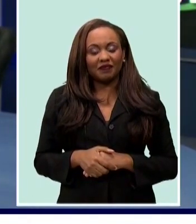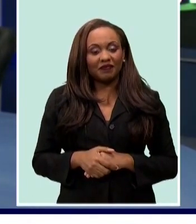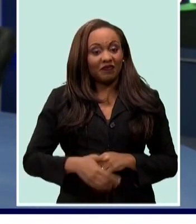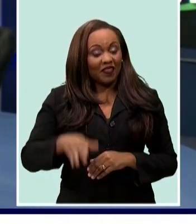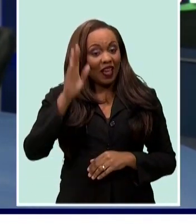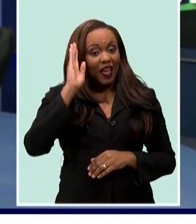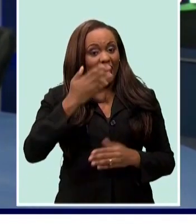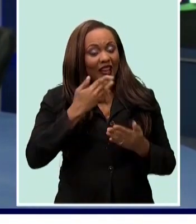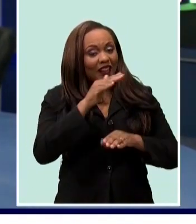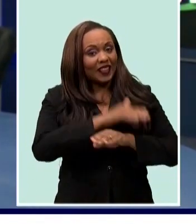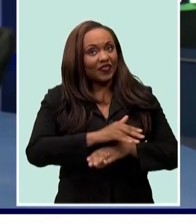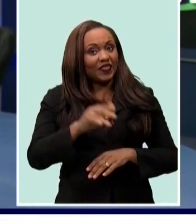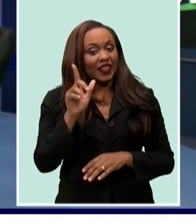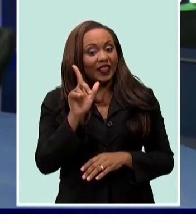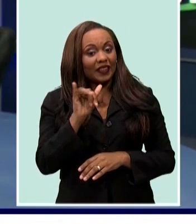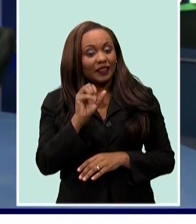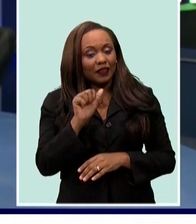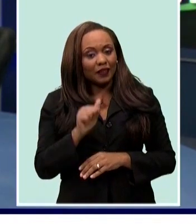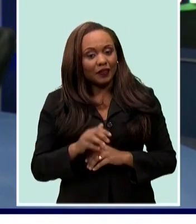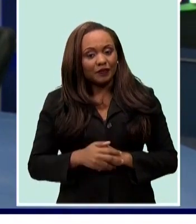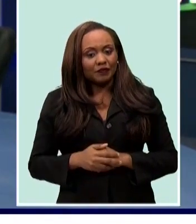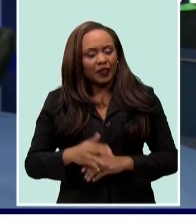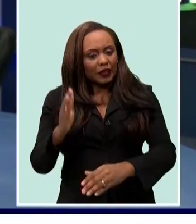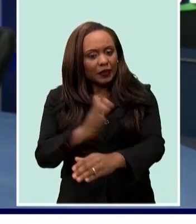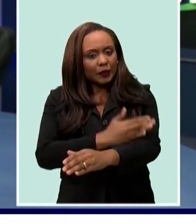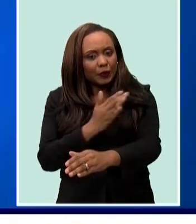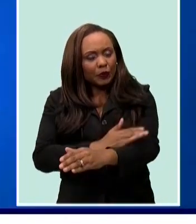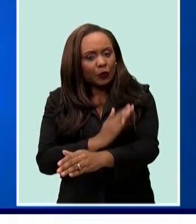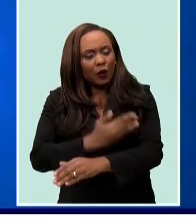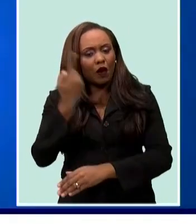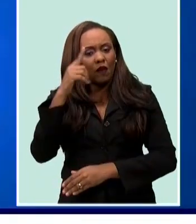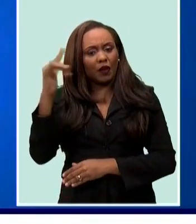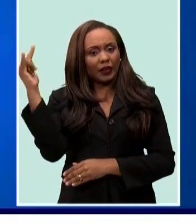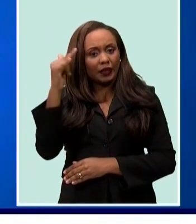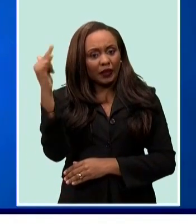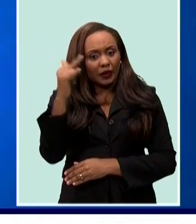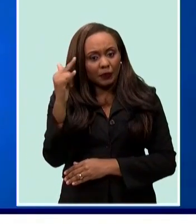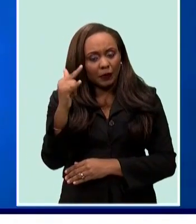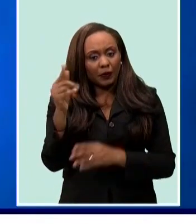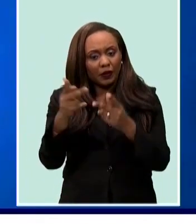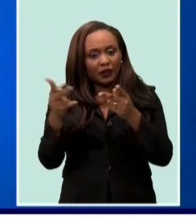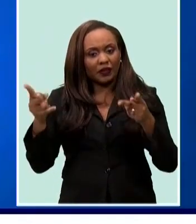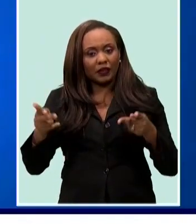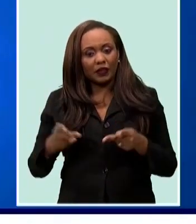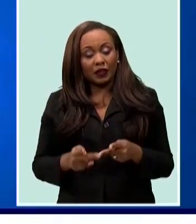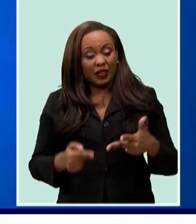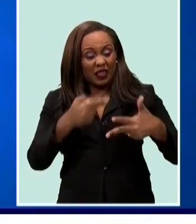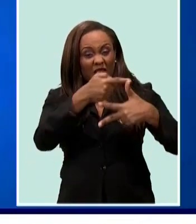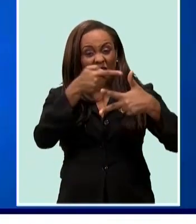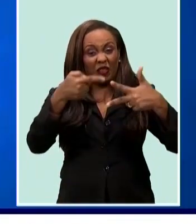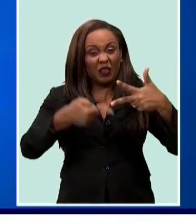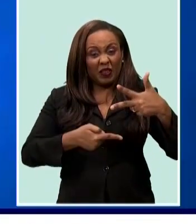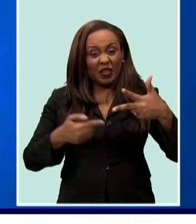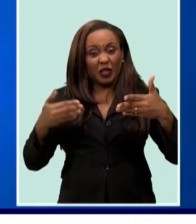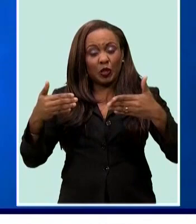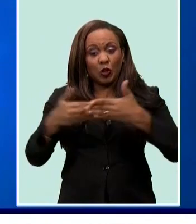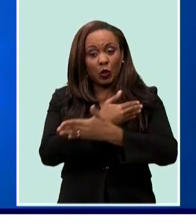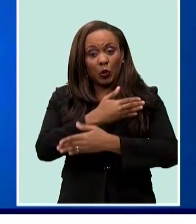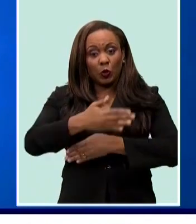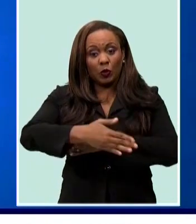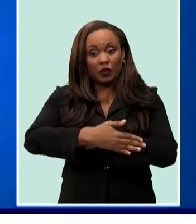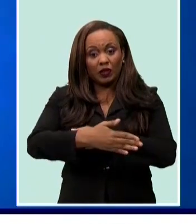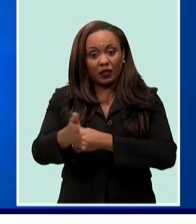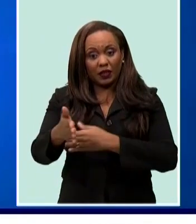Hi, good evening, Lisa. Well, what I can tell you is that the upgrade to the airport, they are 3 brand new gates. Gates